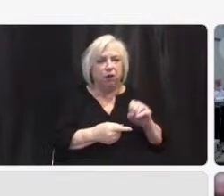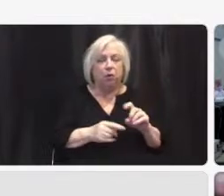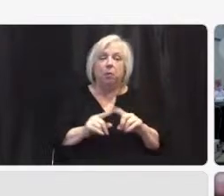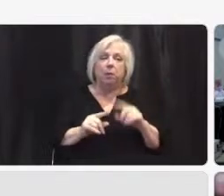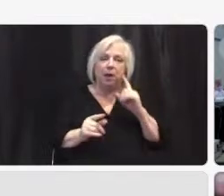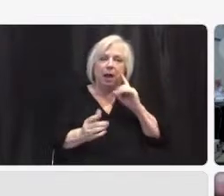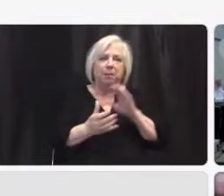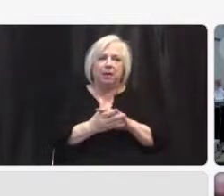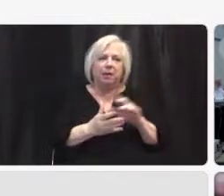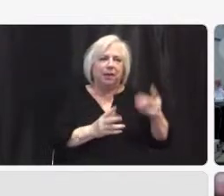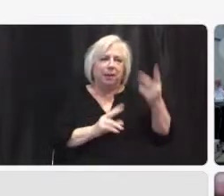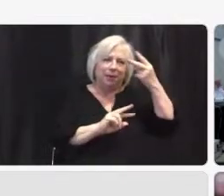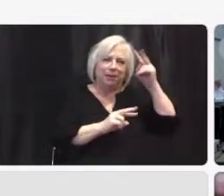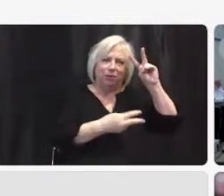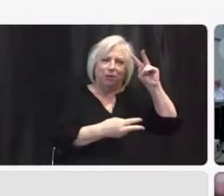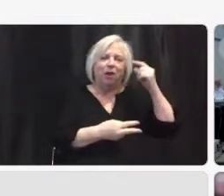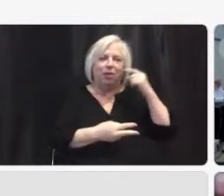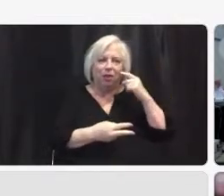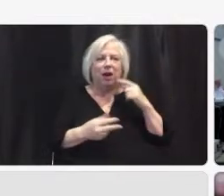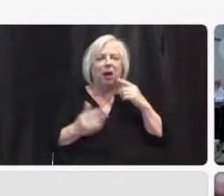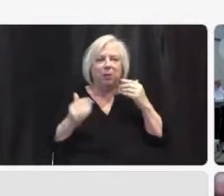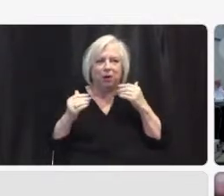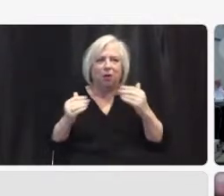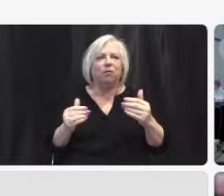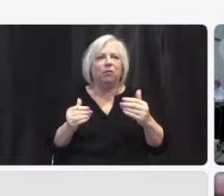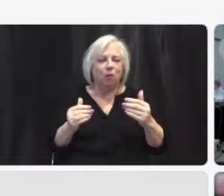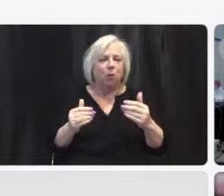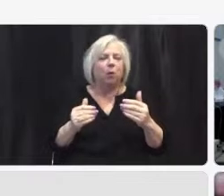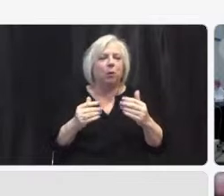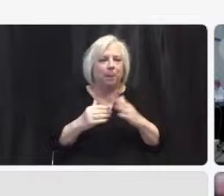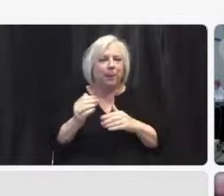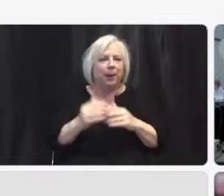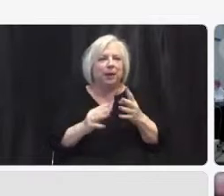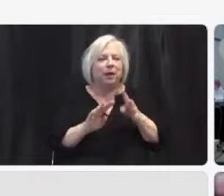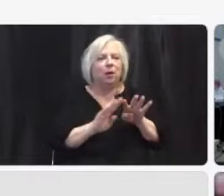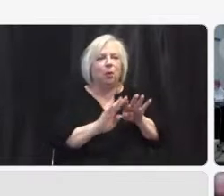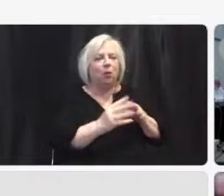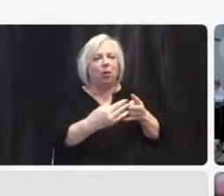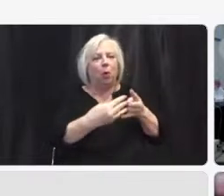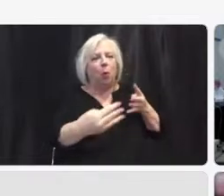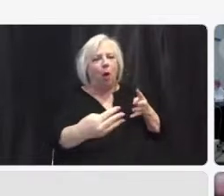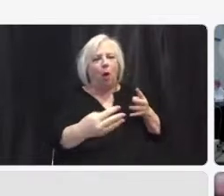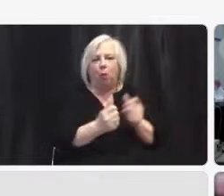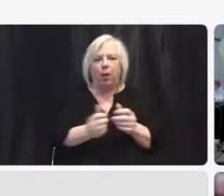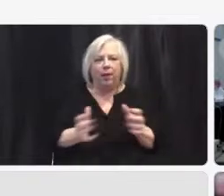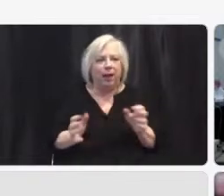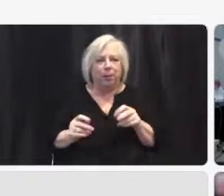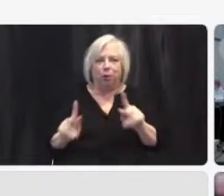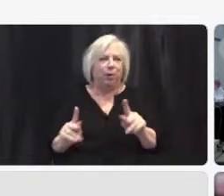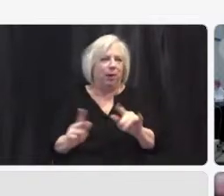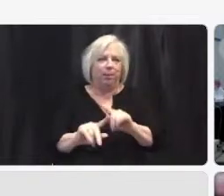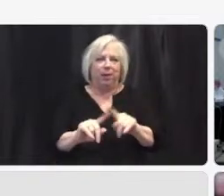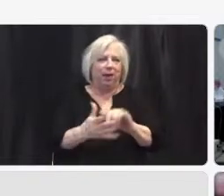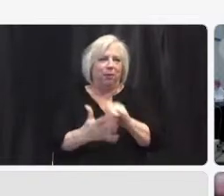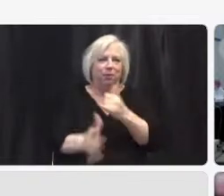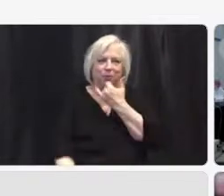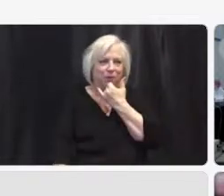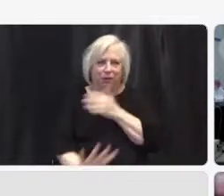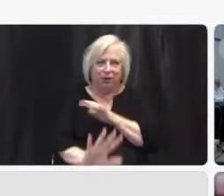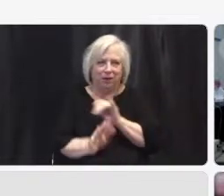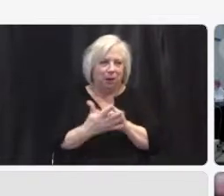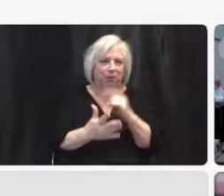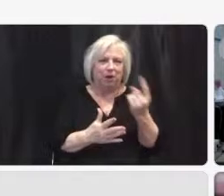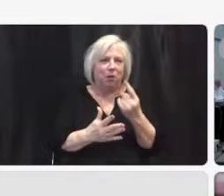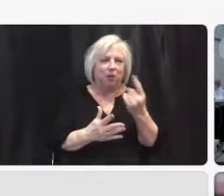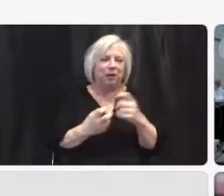they misunderstood and thought I was going to move forward with getting the work complete without a permit, which was not correct. And that was the only issue that